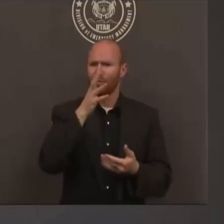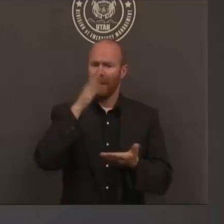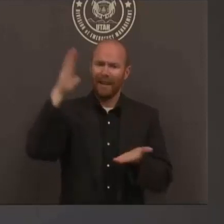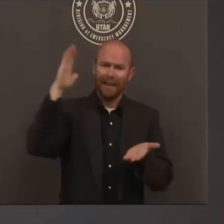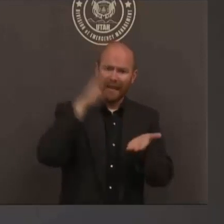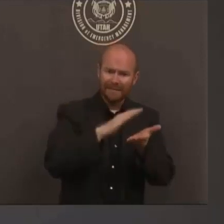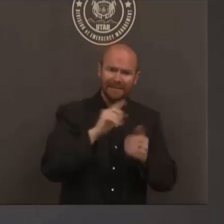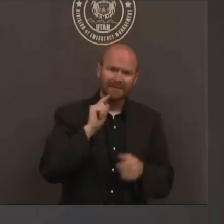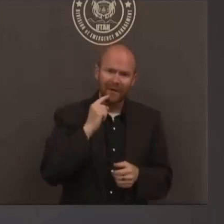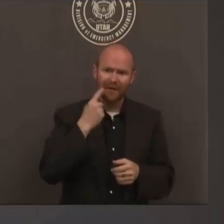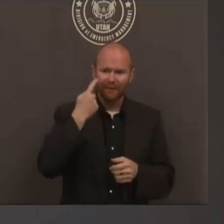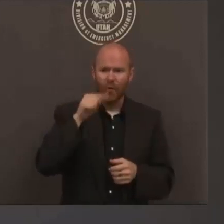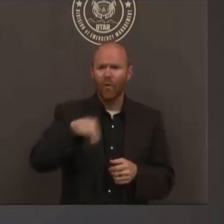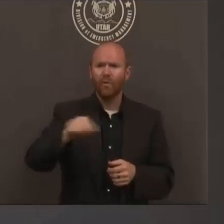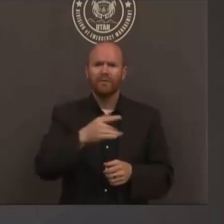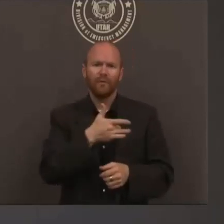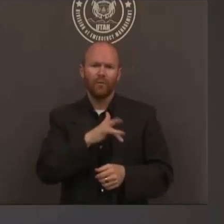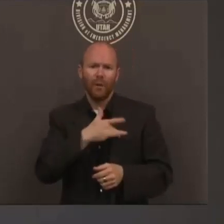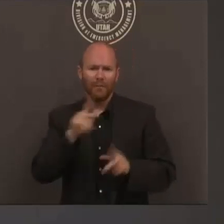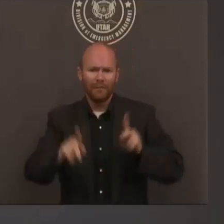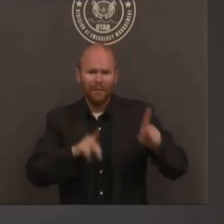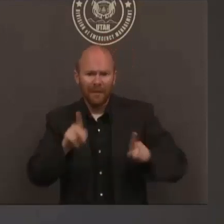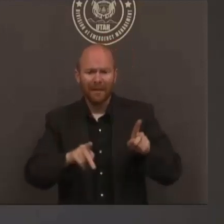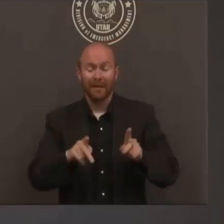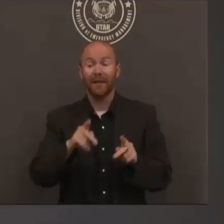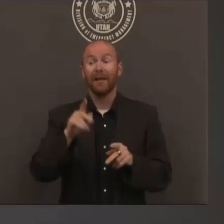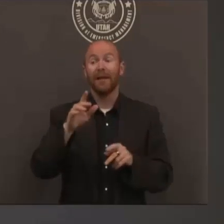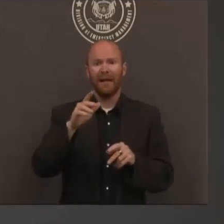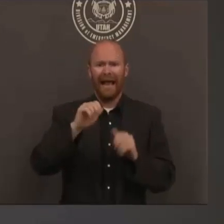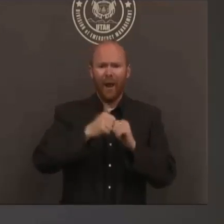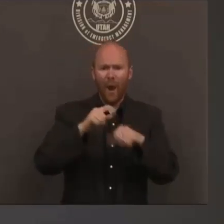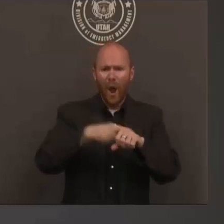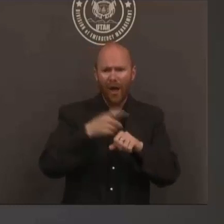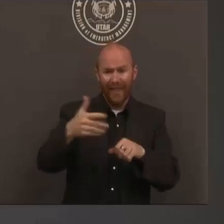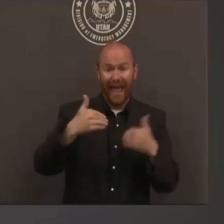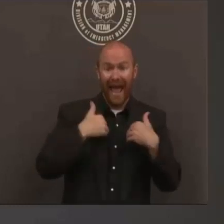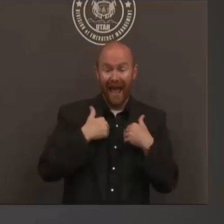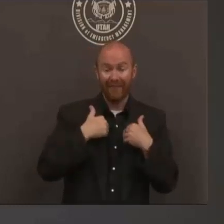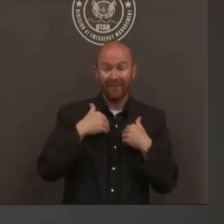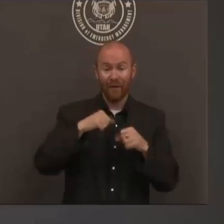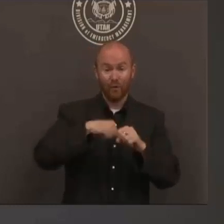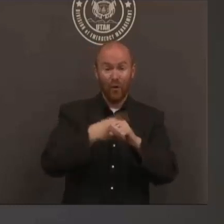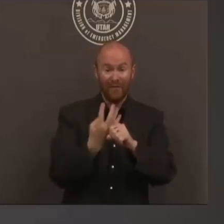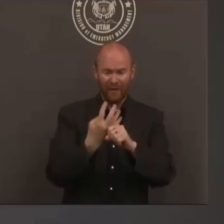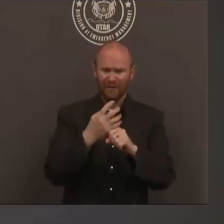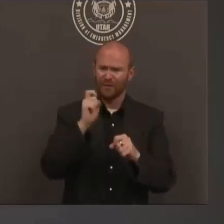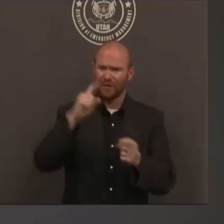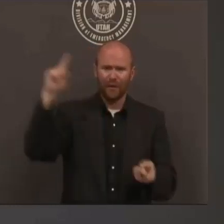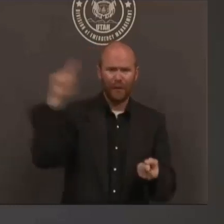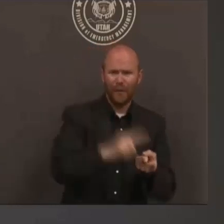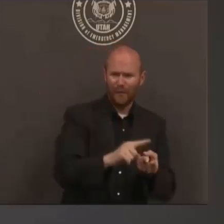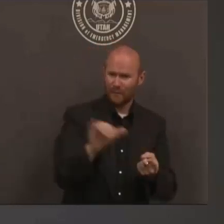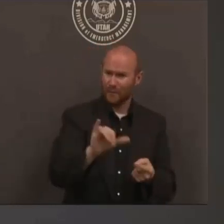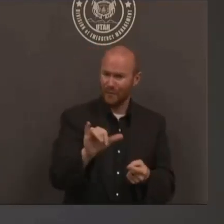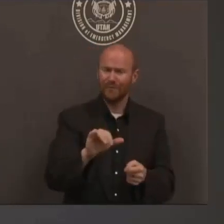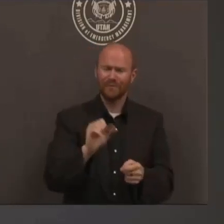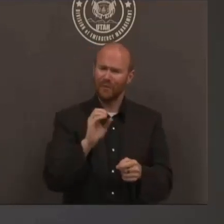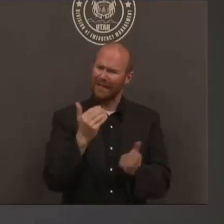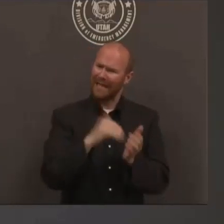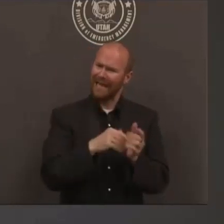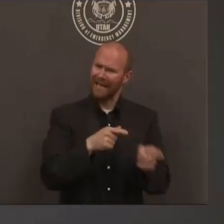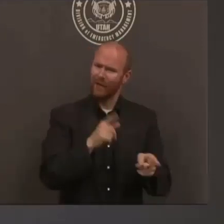lessen the severity and the length of time that a person that had COVID-19 would have to suffer. And so it was kind of